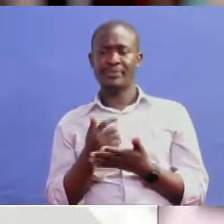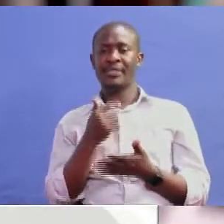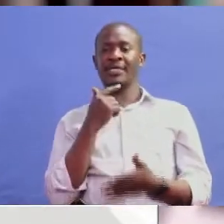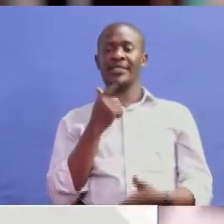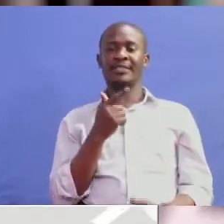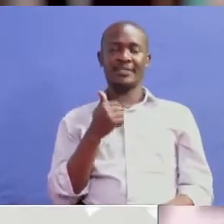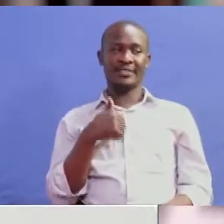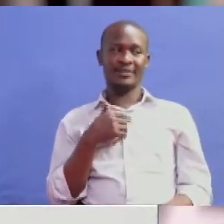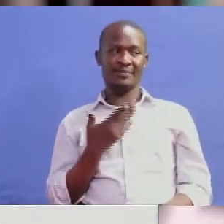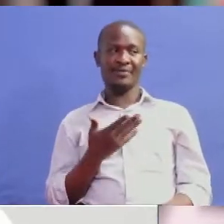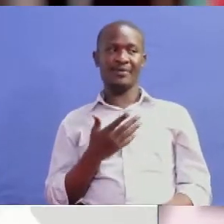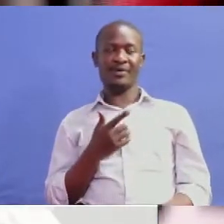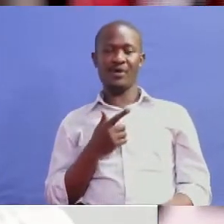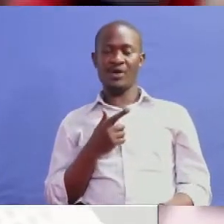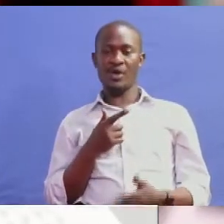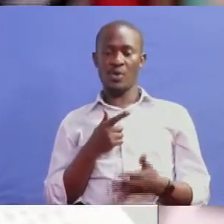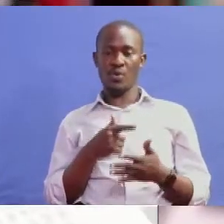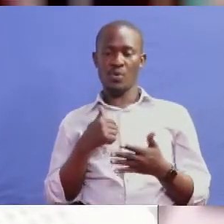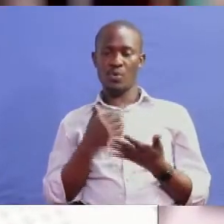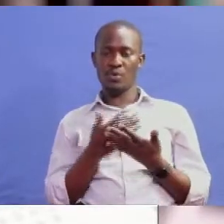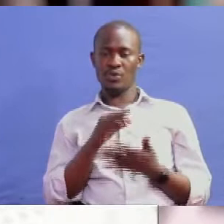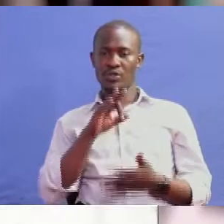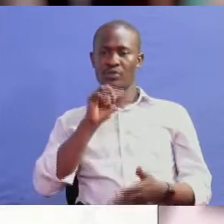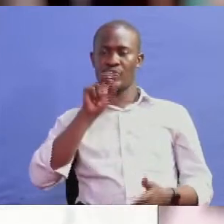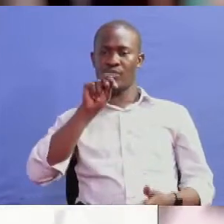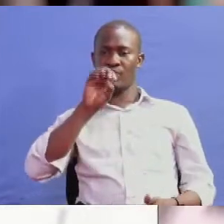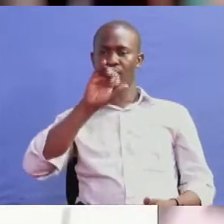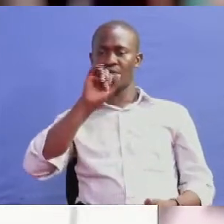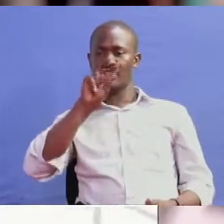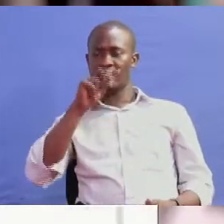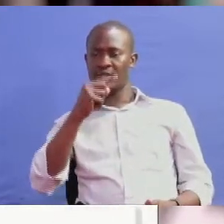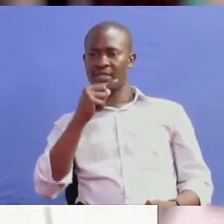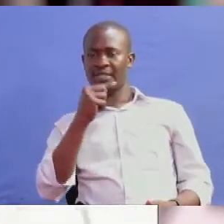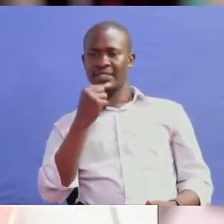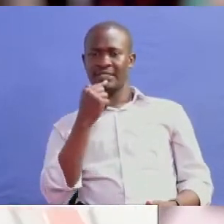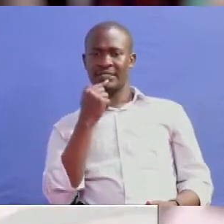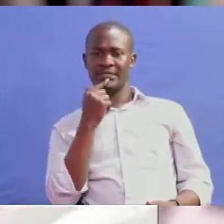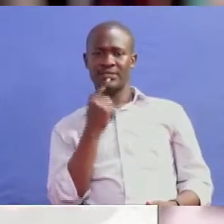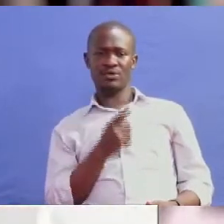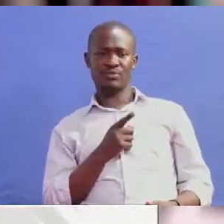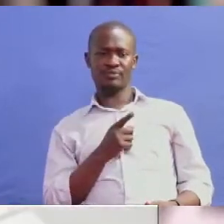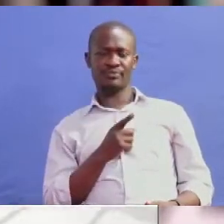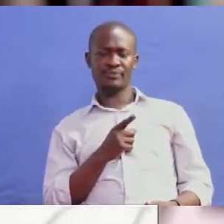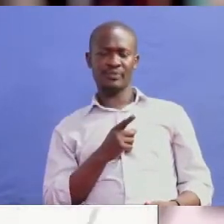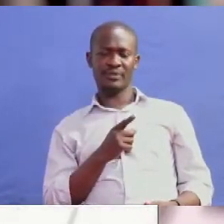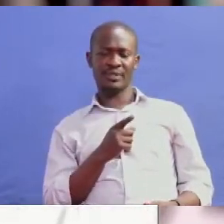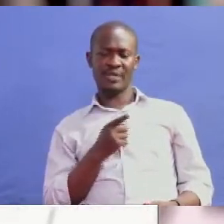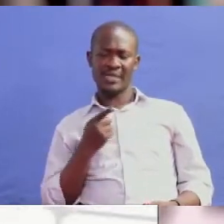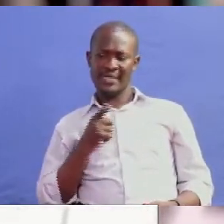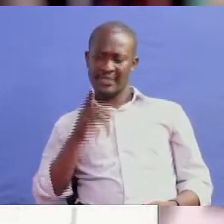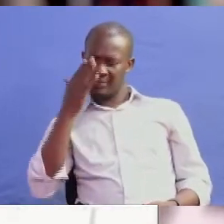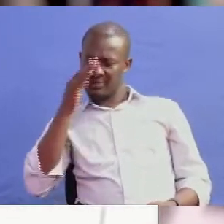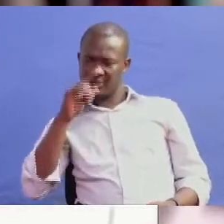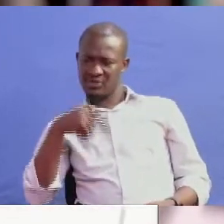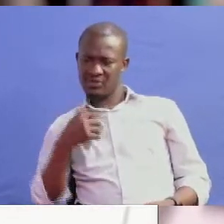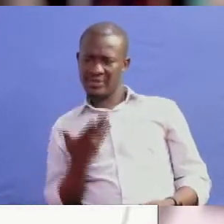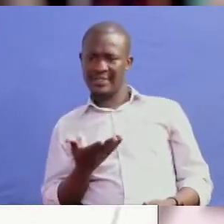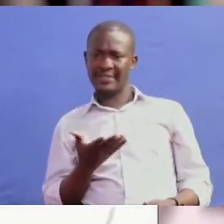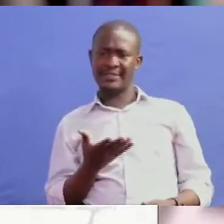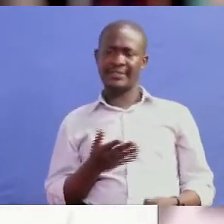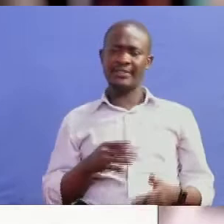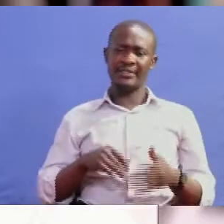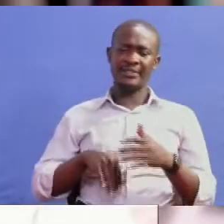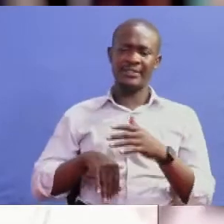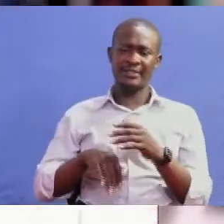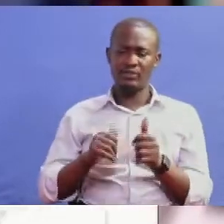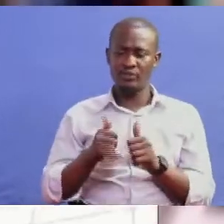that, what's fencing first of all? So she don't know this sport because this sport is